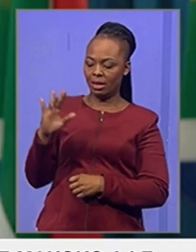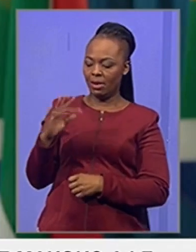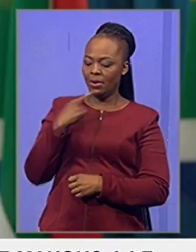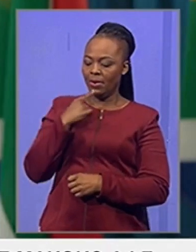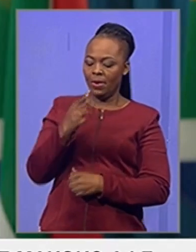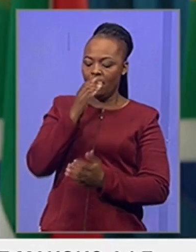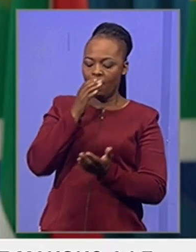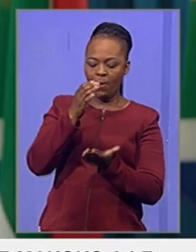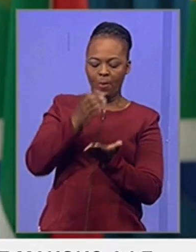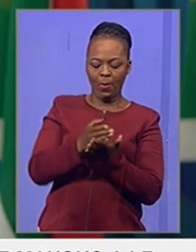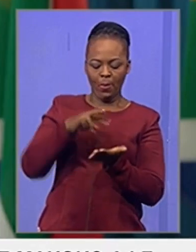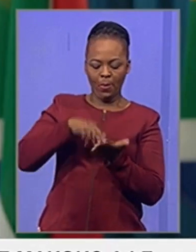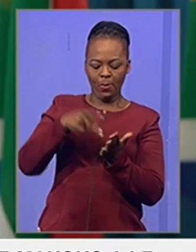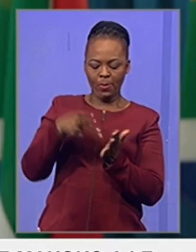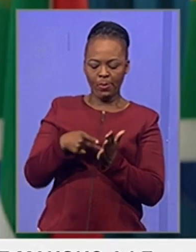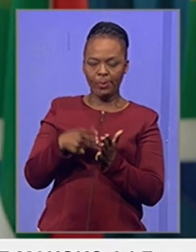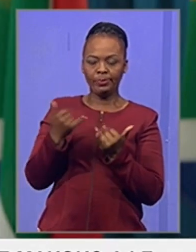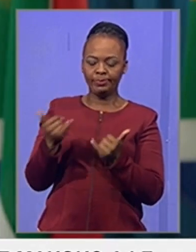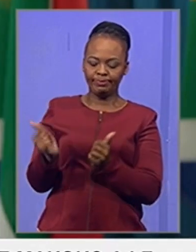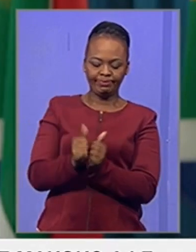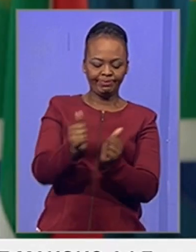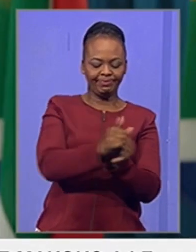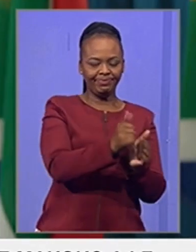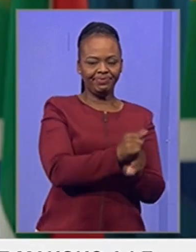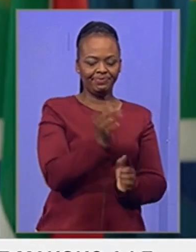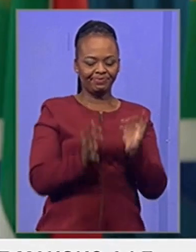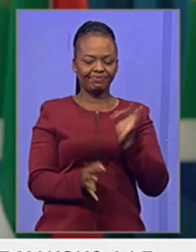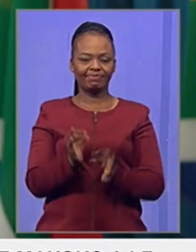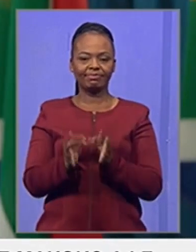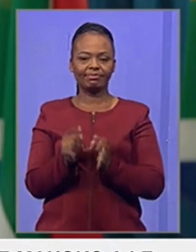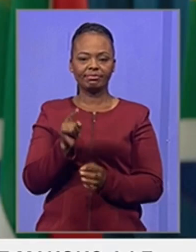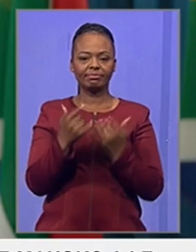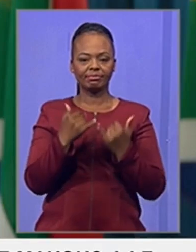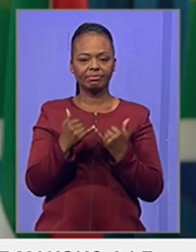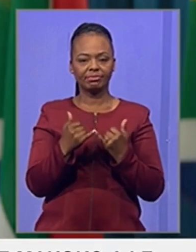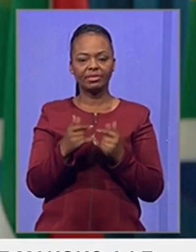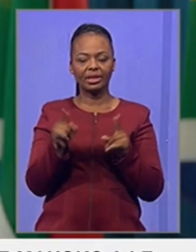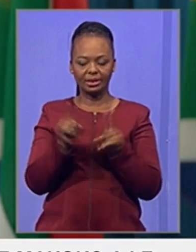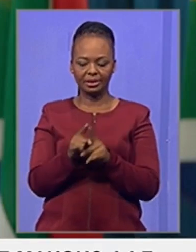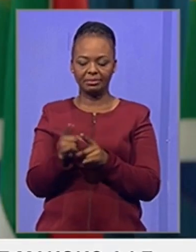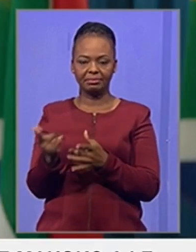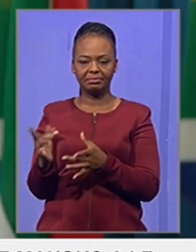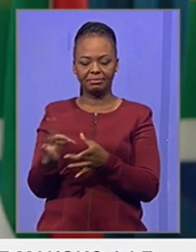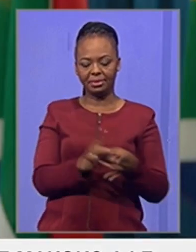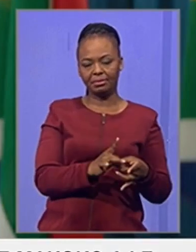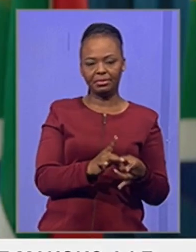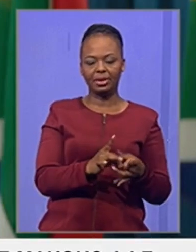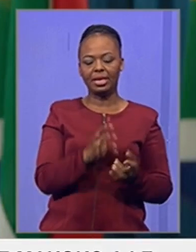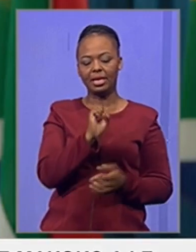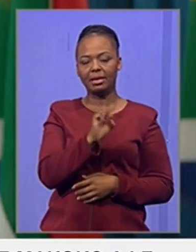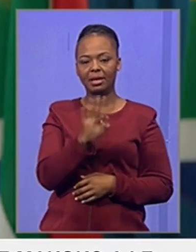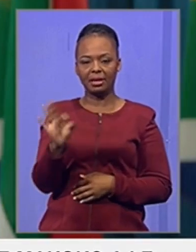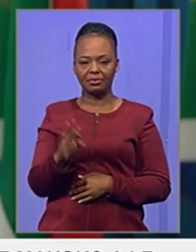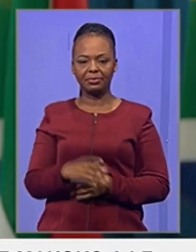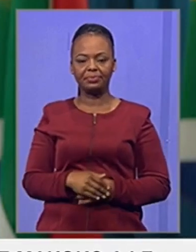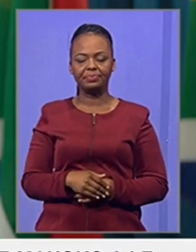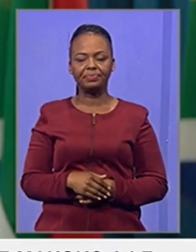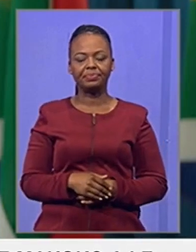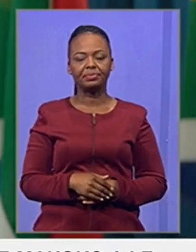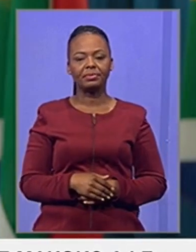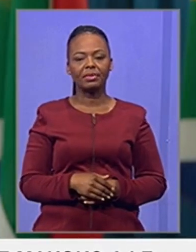sell out to a coalition that will ultimately dance to the EFF's tune. Make no